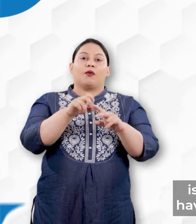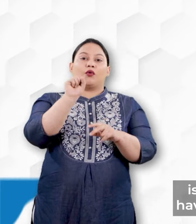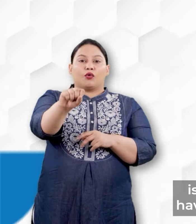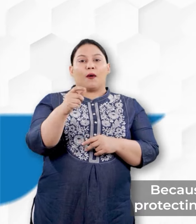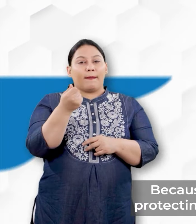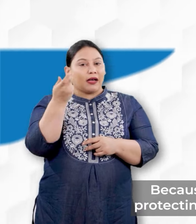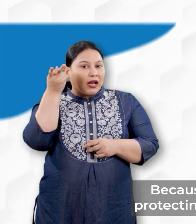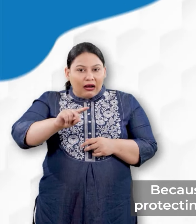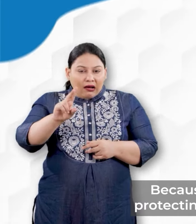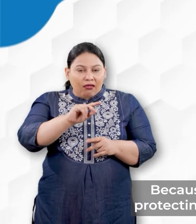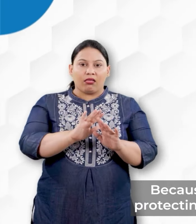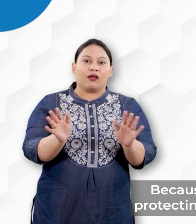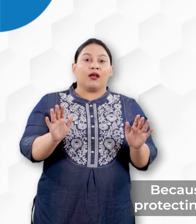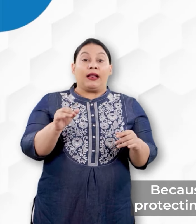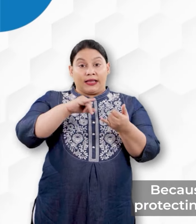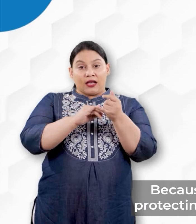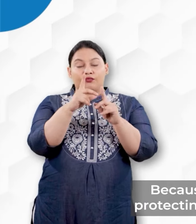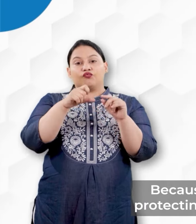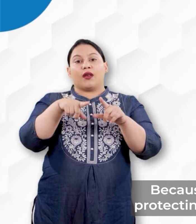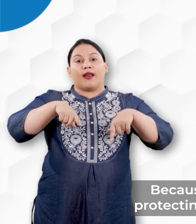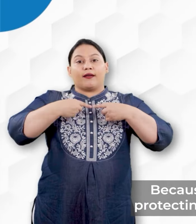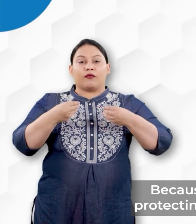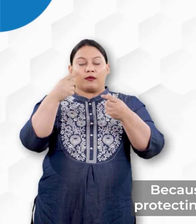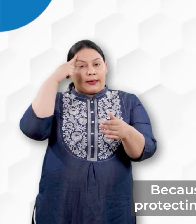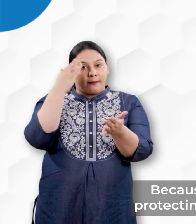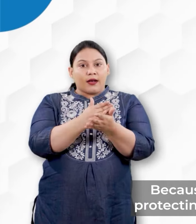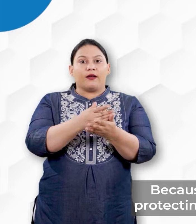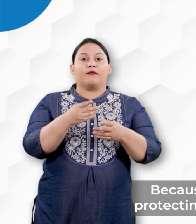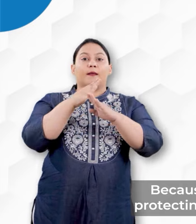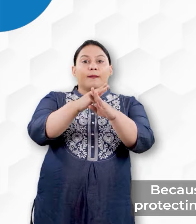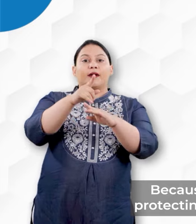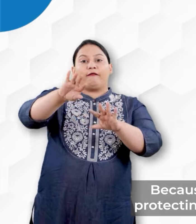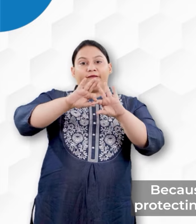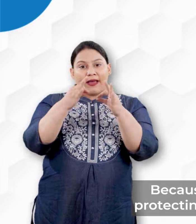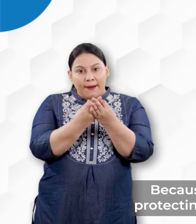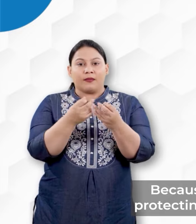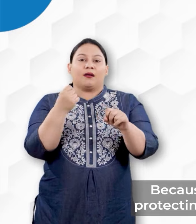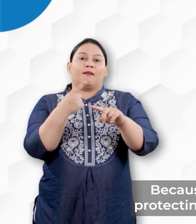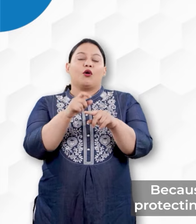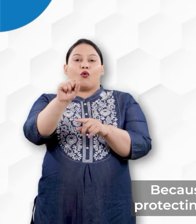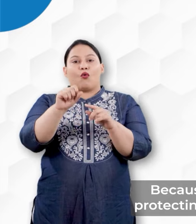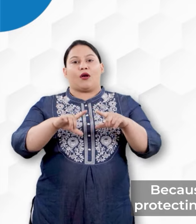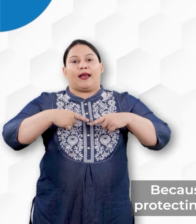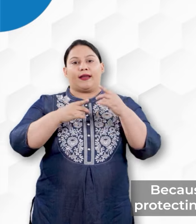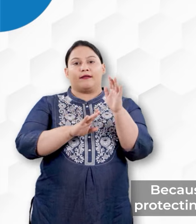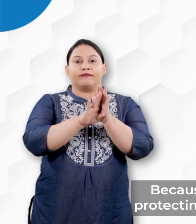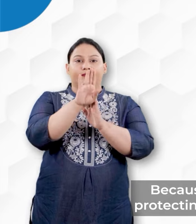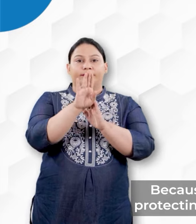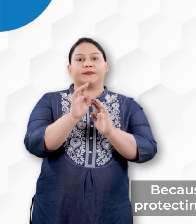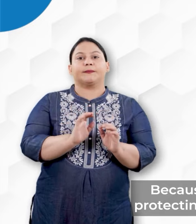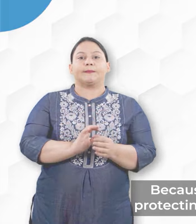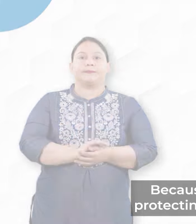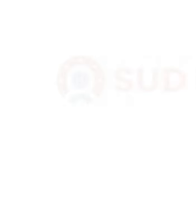again. Because at SUD Life, we believe in protecting families and enriching lives.